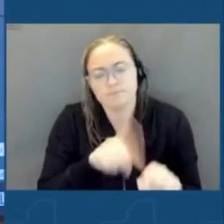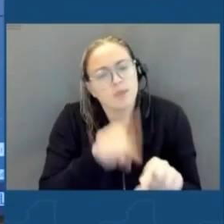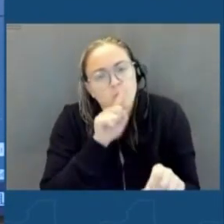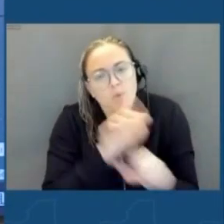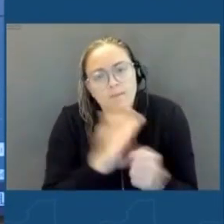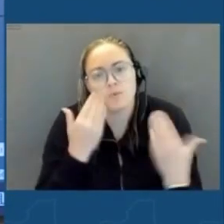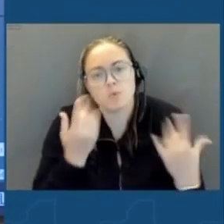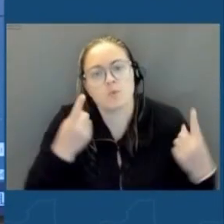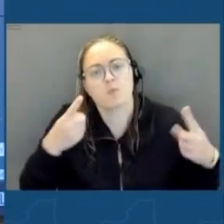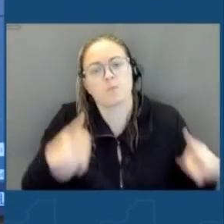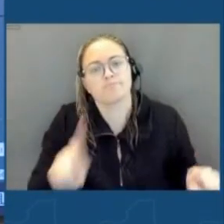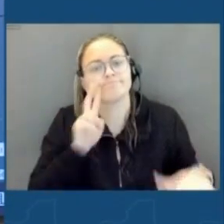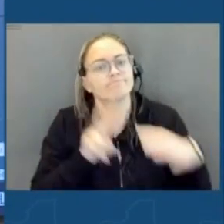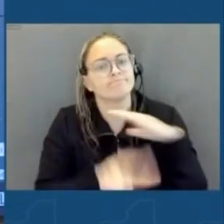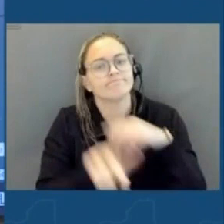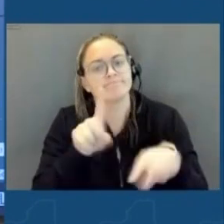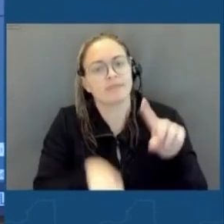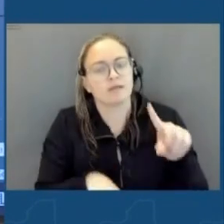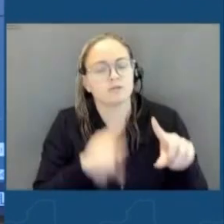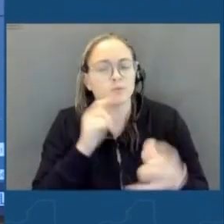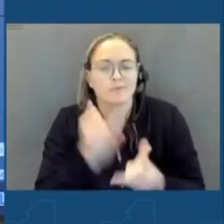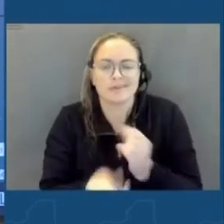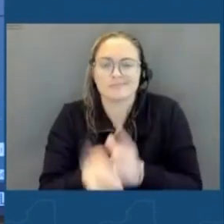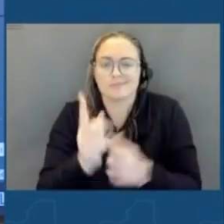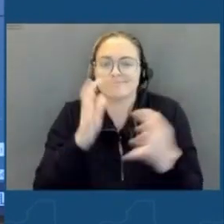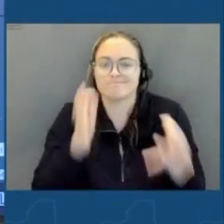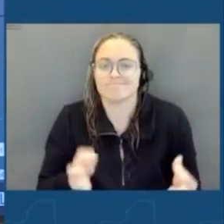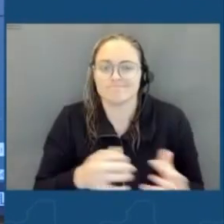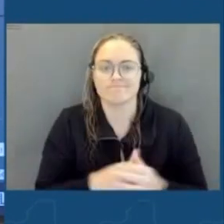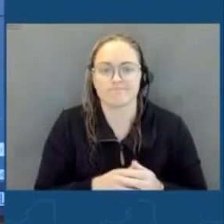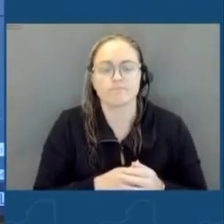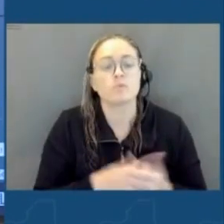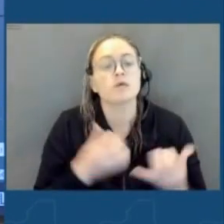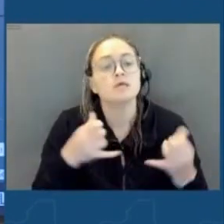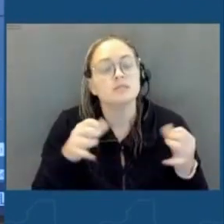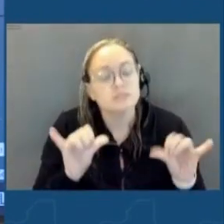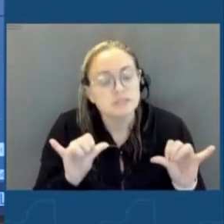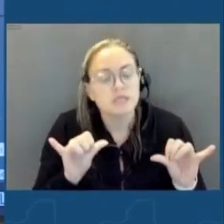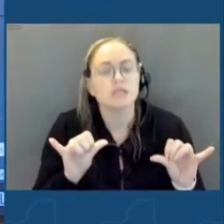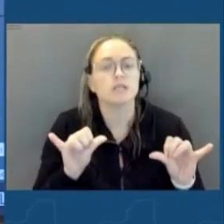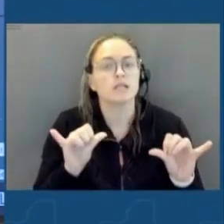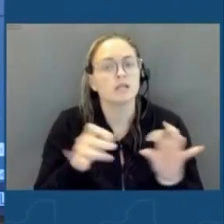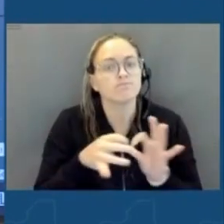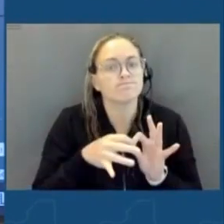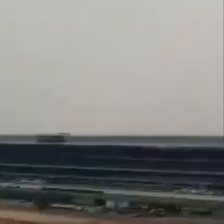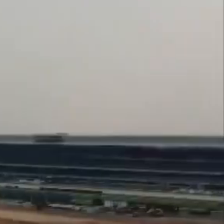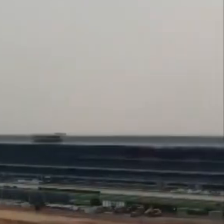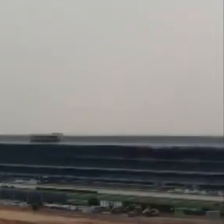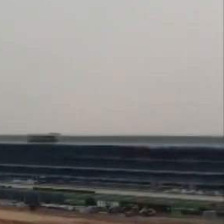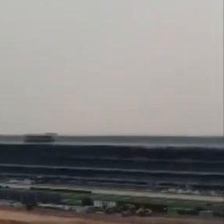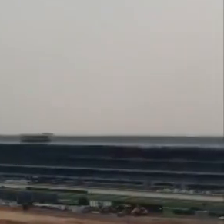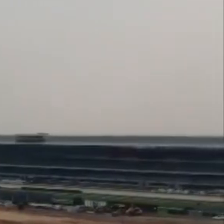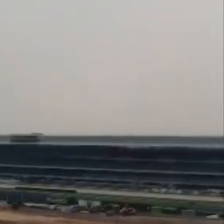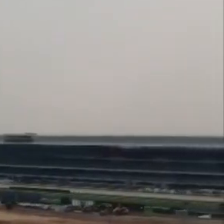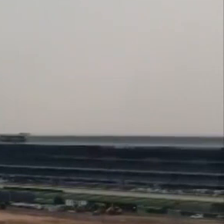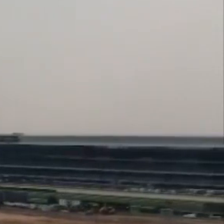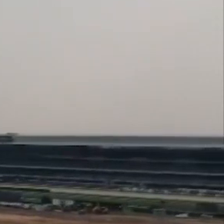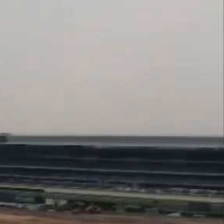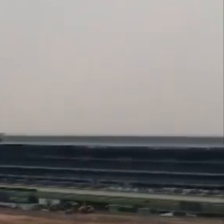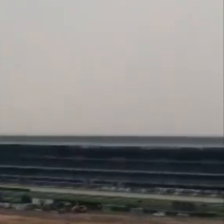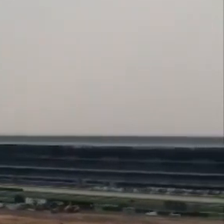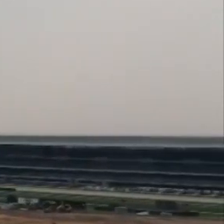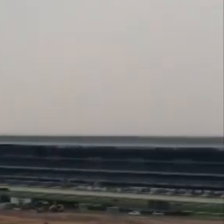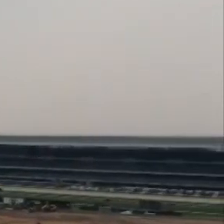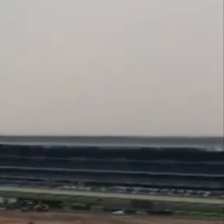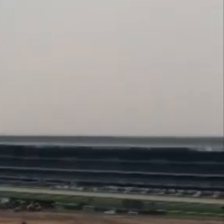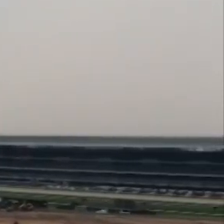going to be, so it's going to be a last-minute decision, I'm sure. Governor Kathy Hochul issuing guidelines Thursday that will determine if it's off to the races Saturday